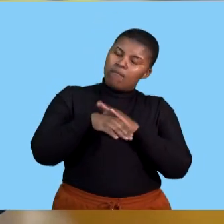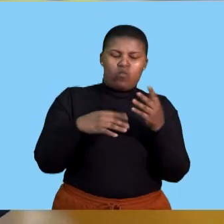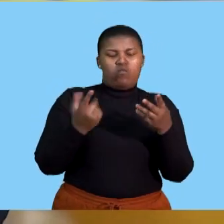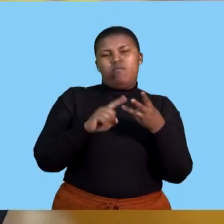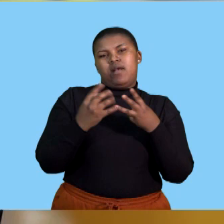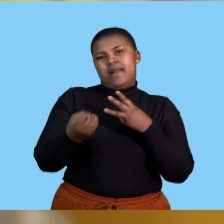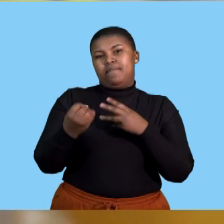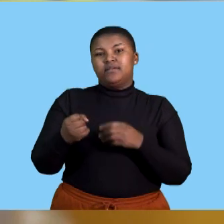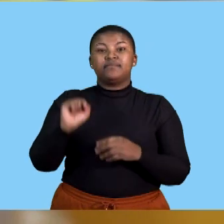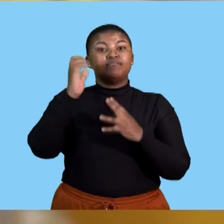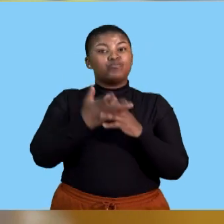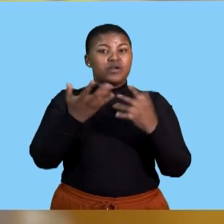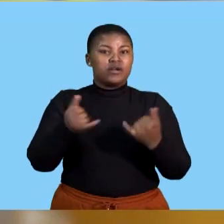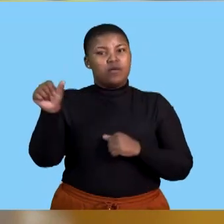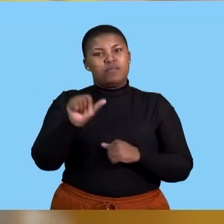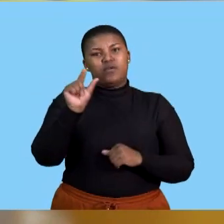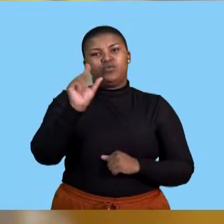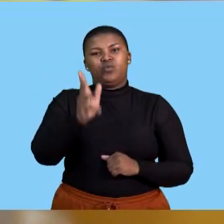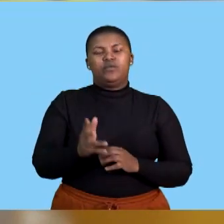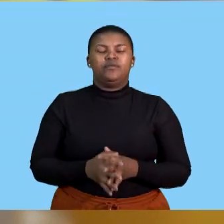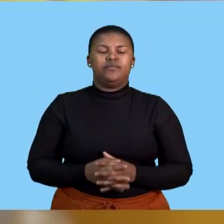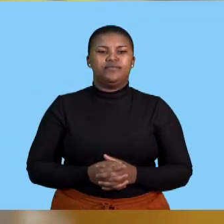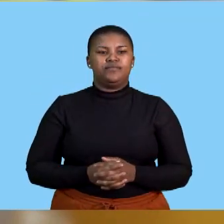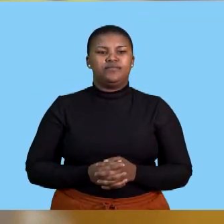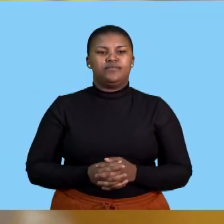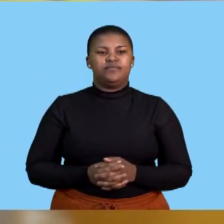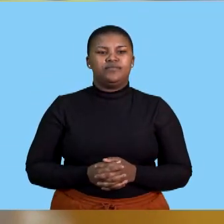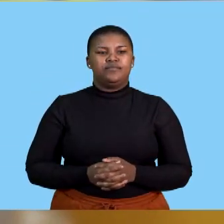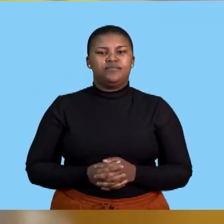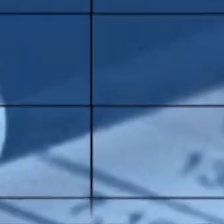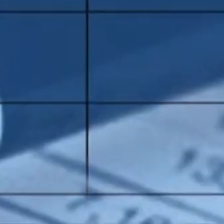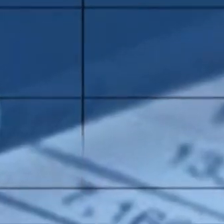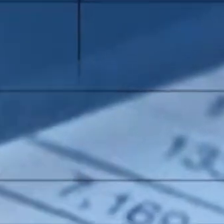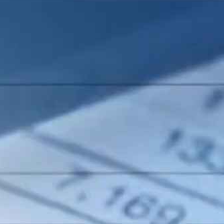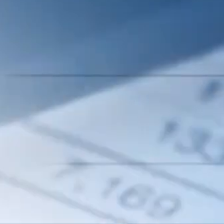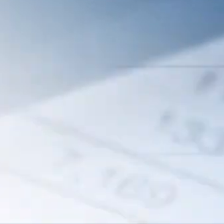trend, figures. Dear learners, let's go for a net break, and I'll see you shortly.